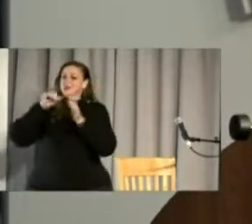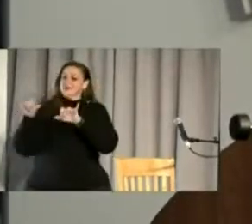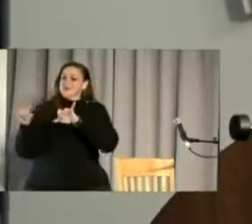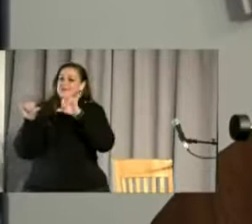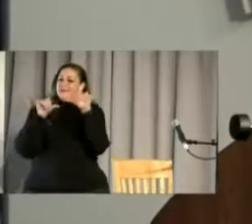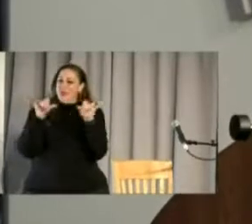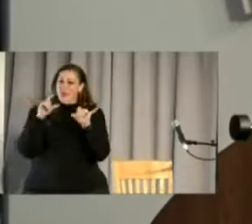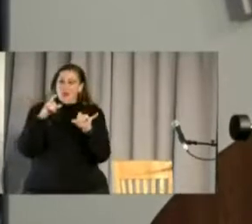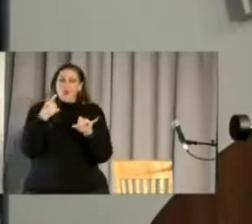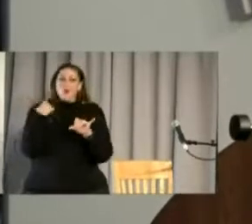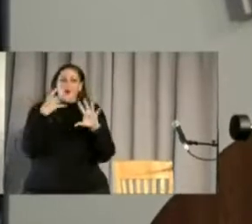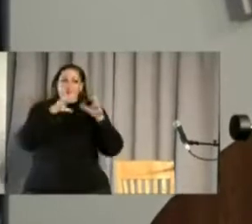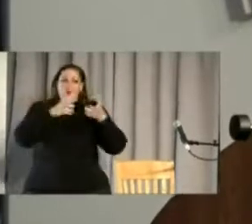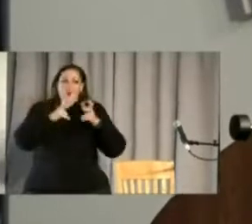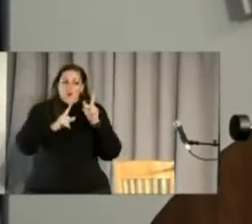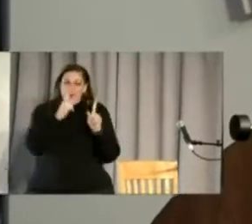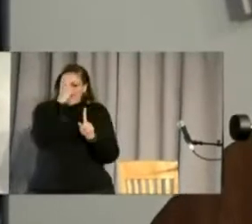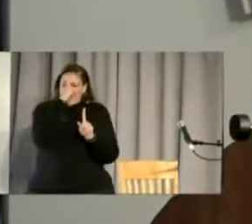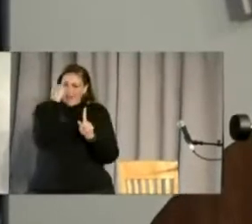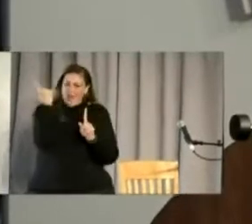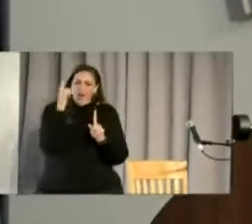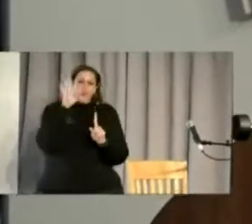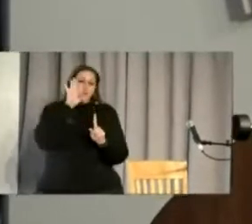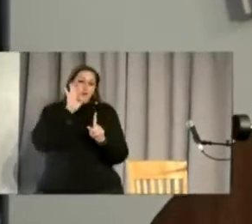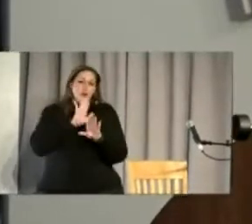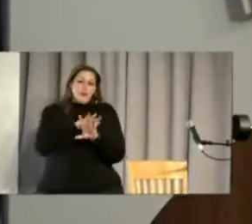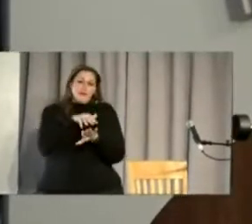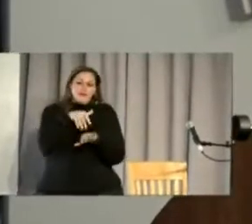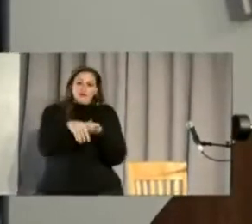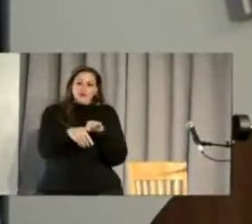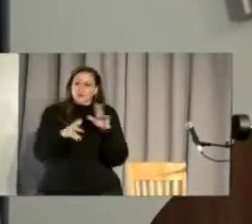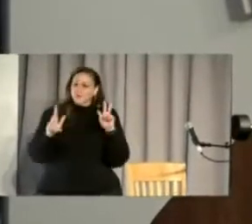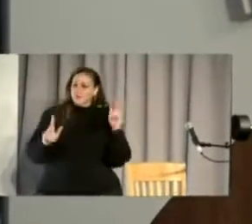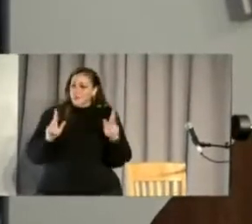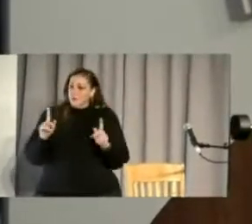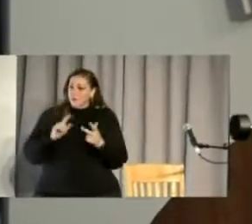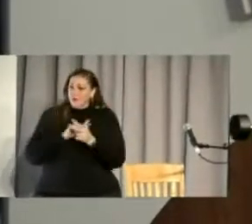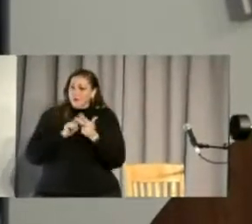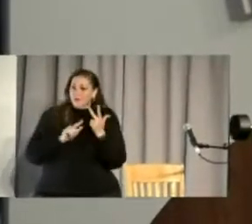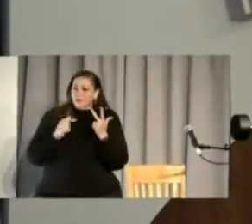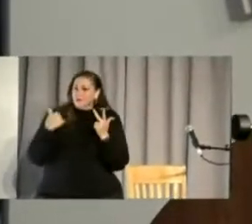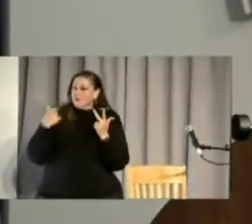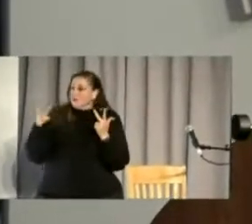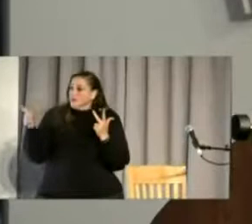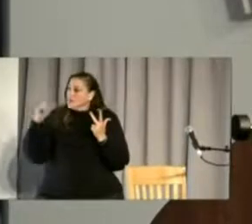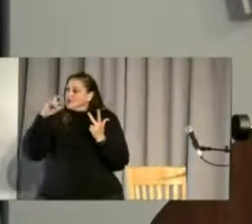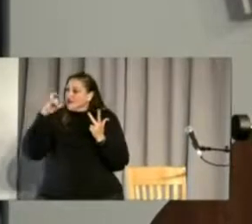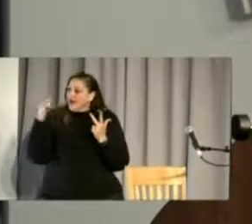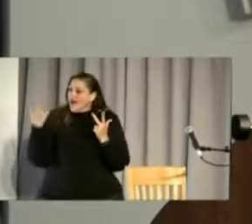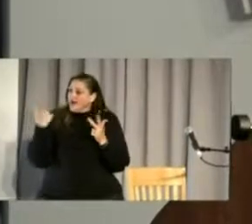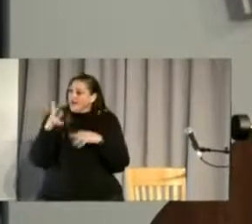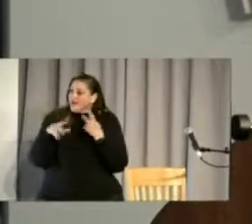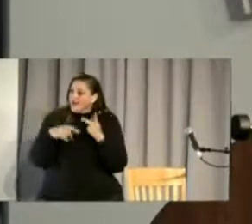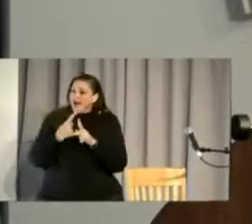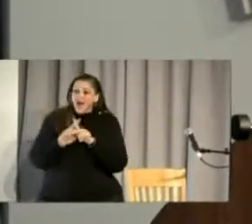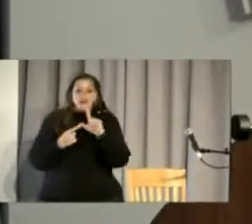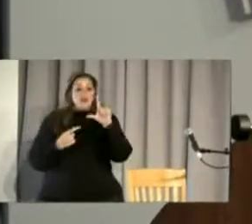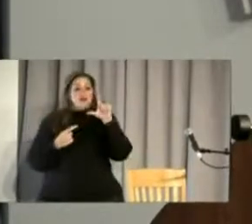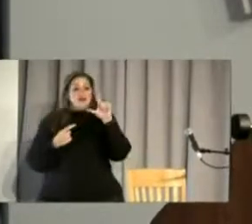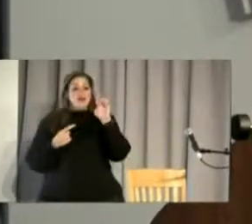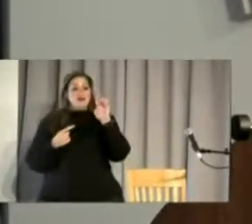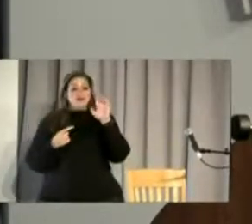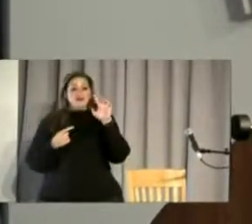population is Black, brown, and perhaps Indigenous people. So we're wondering if there are any lead or other contamination impacts